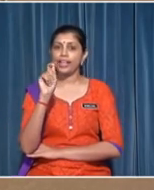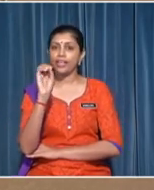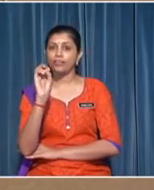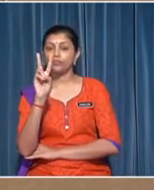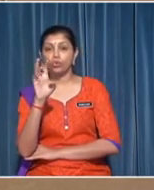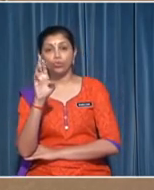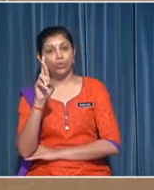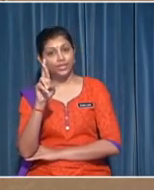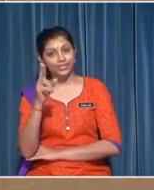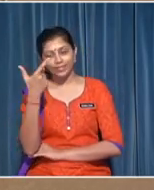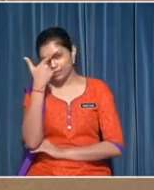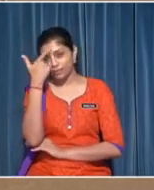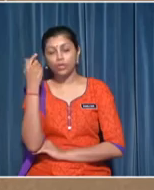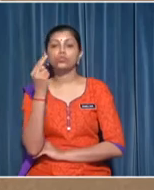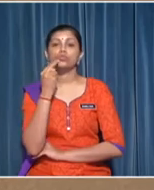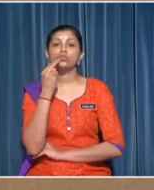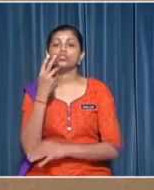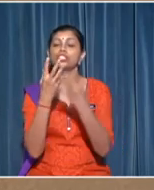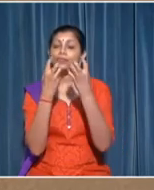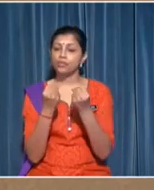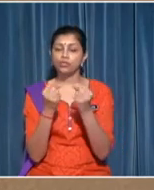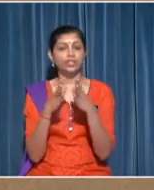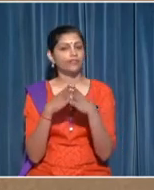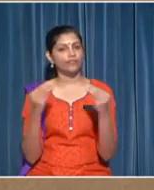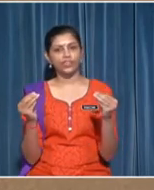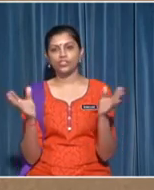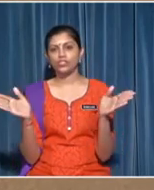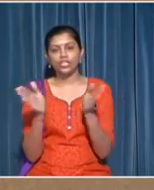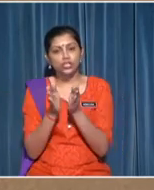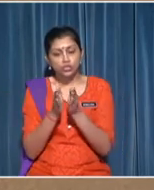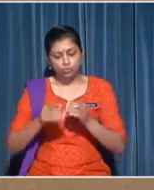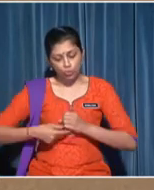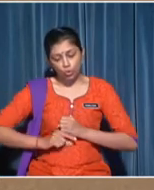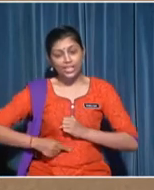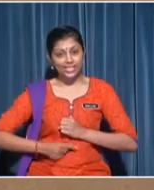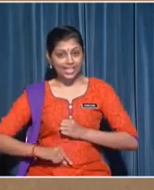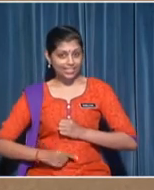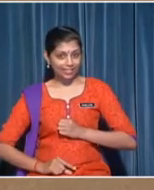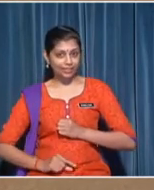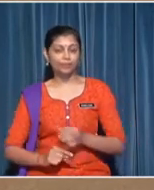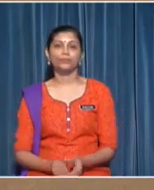Because nutrients absorption has completed in the small intestine.